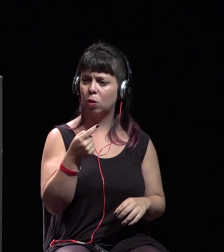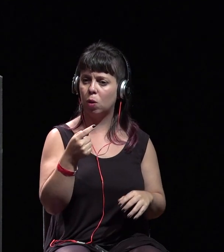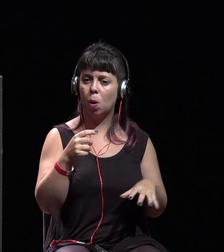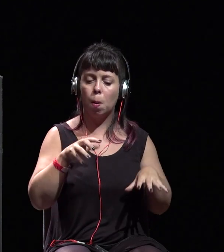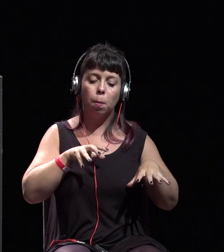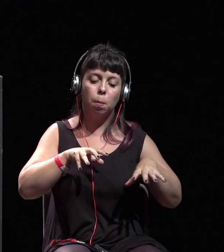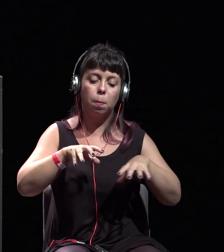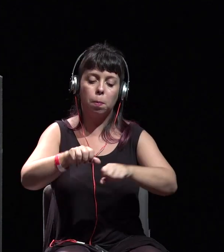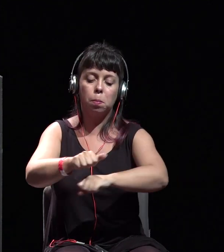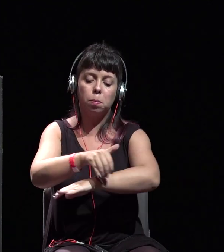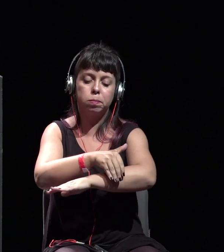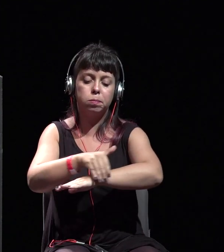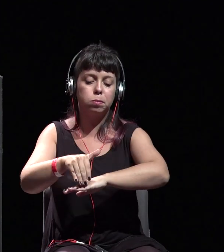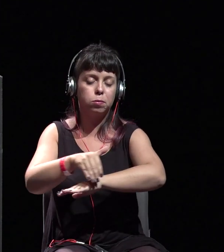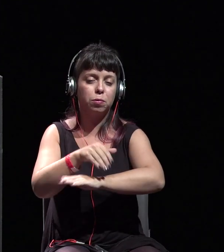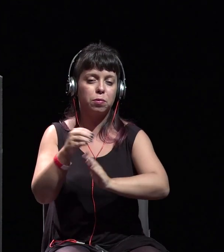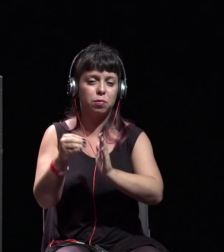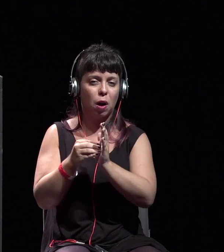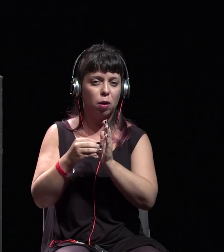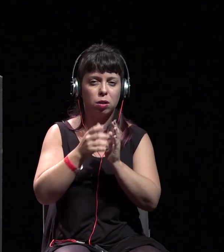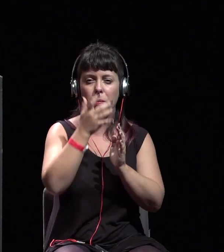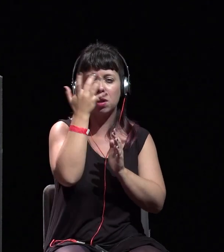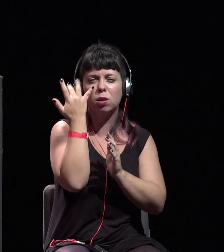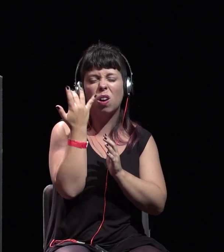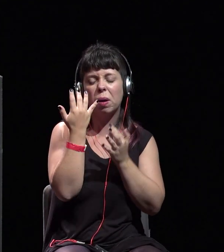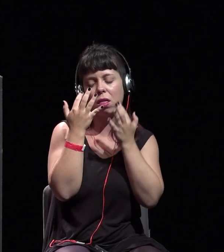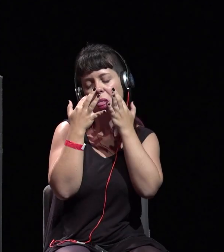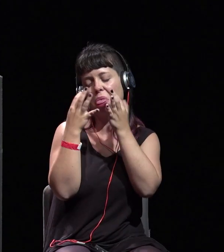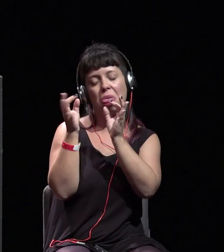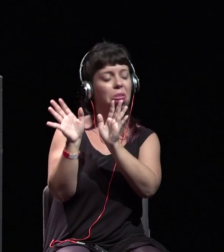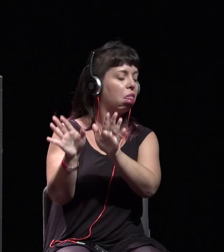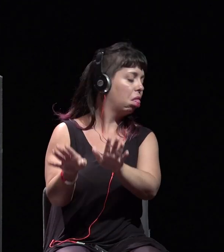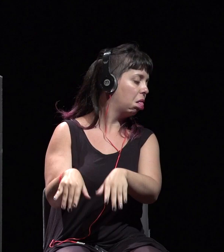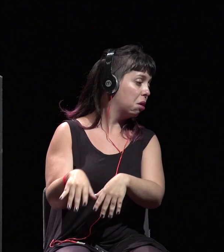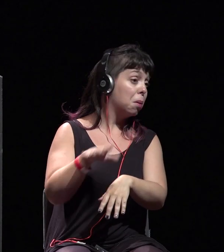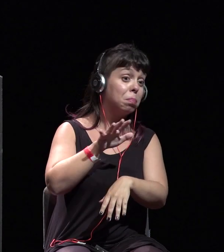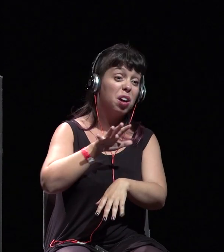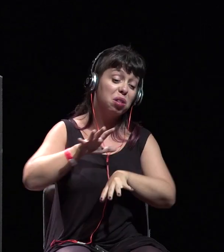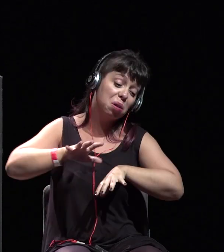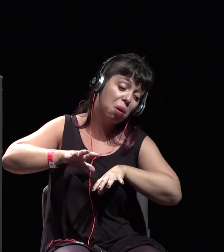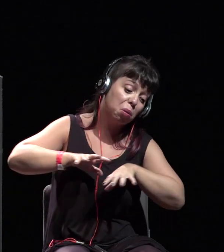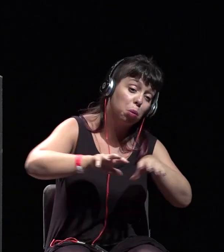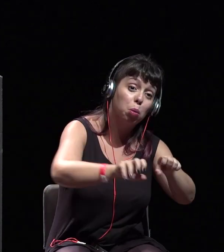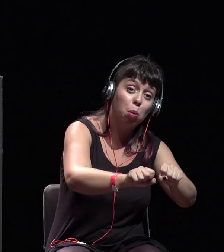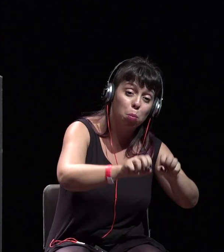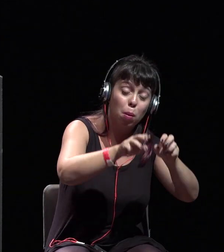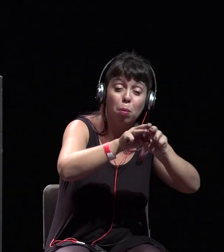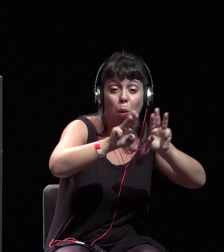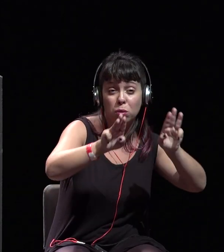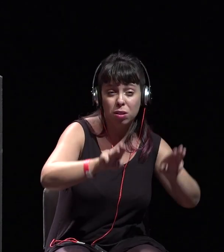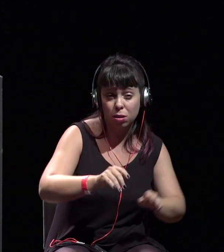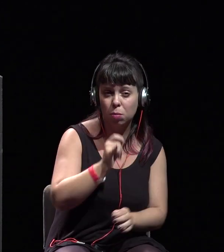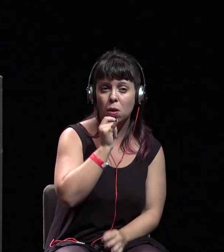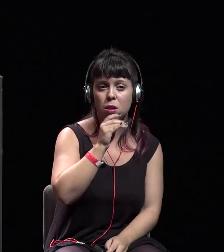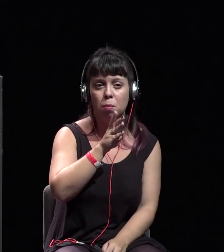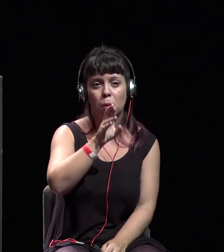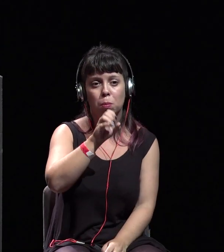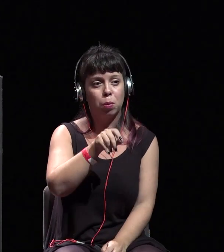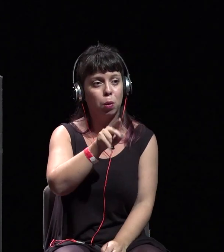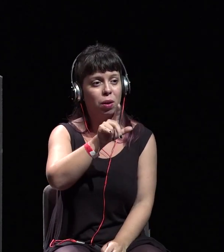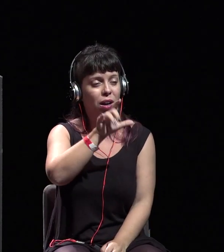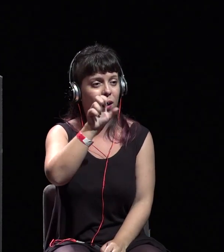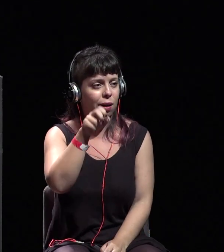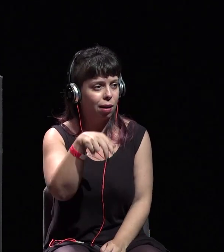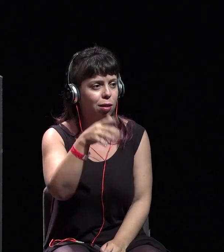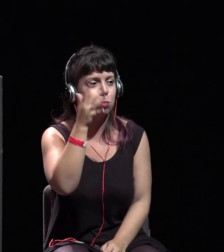do so inside, let's say, the Brooklyn Museum, people start listening. This is a Now This video, which has been played and shared millions of